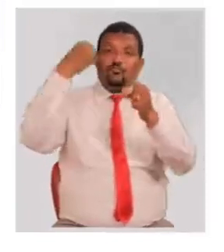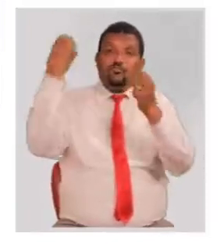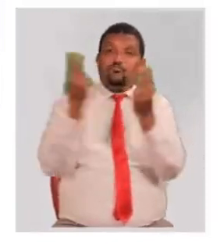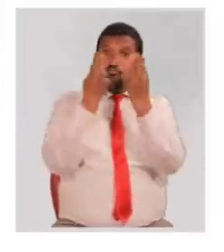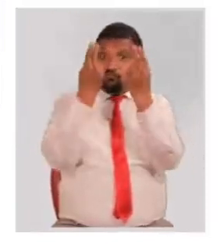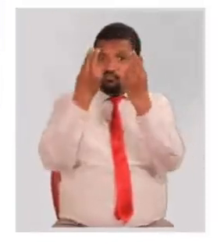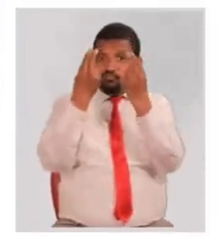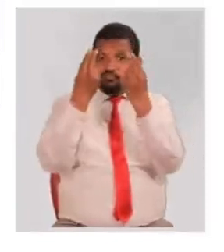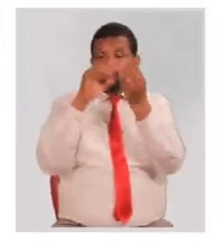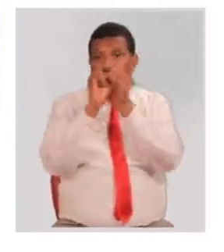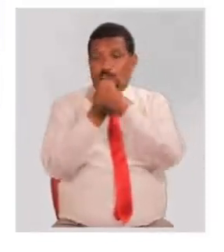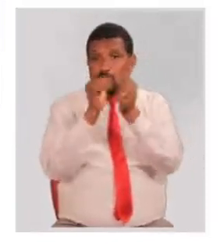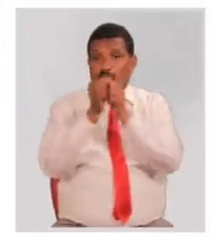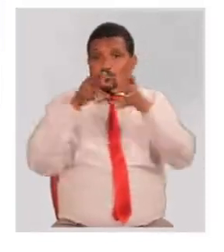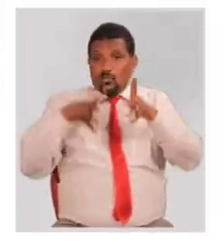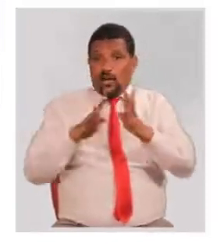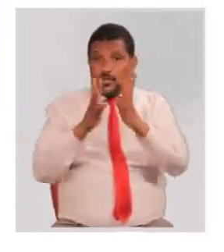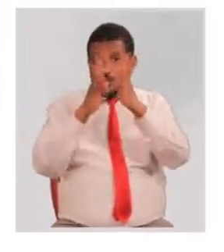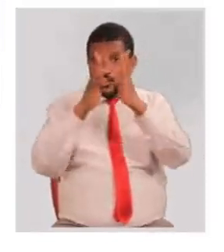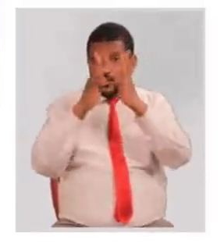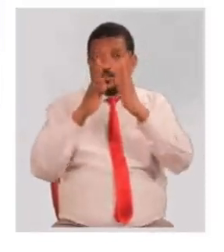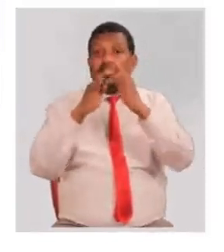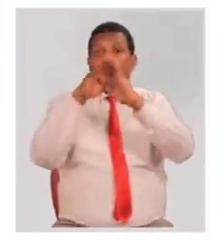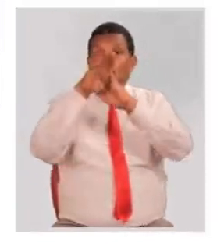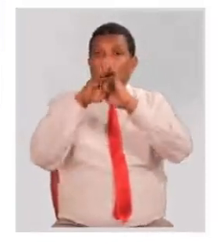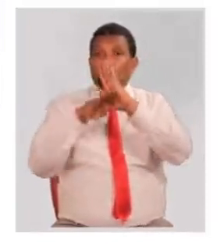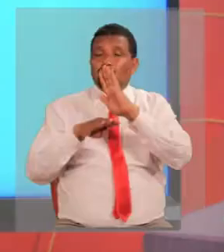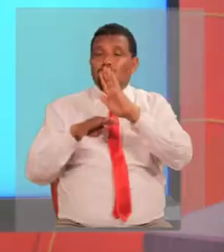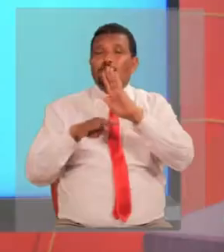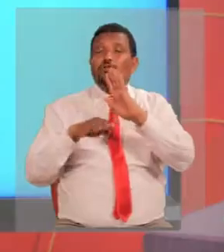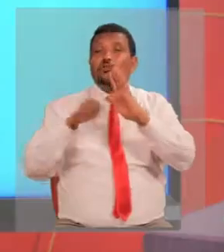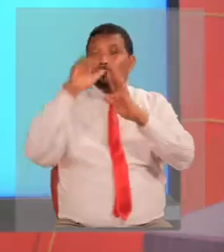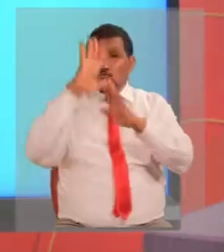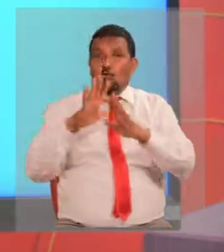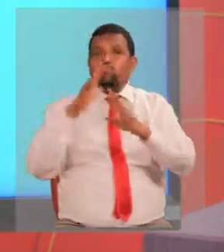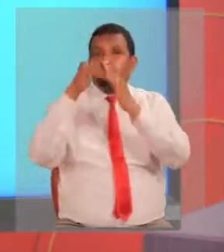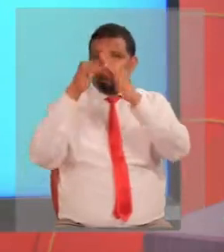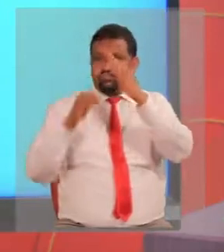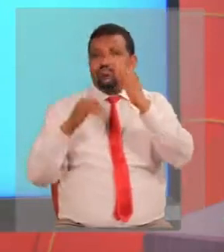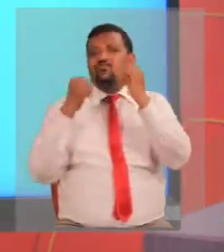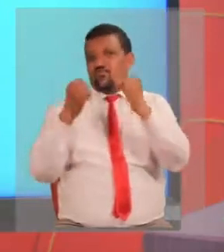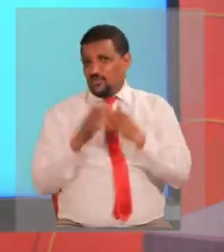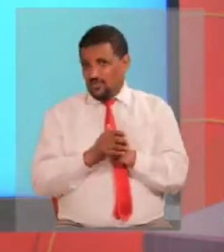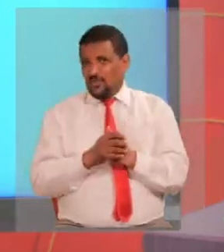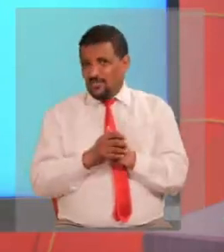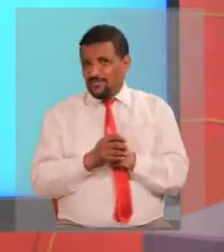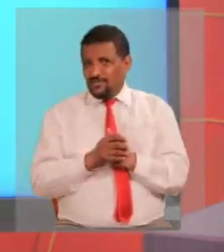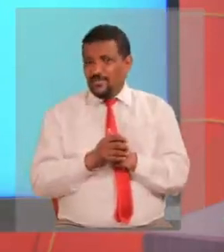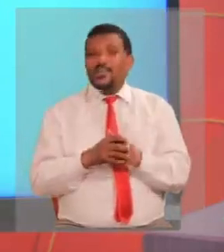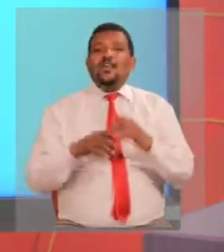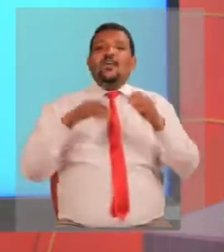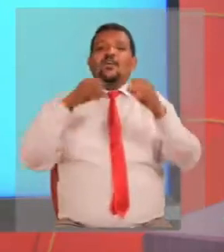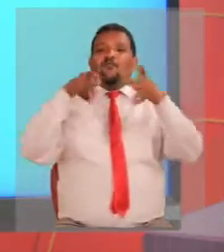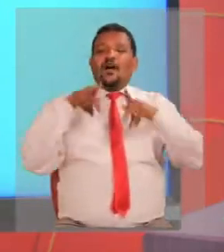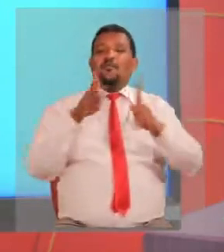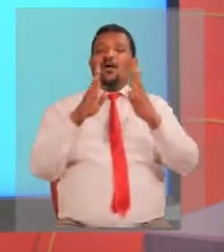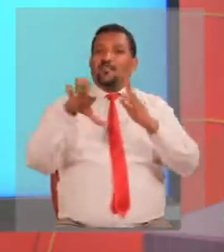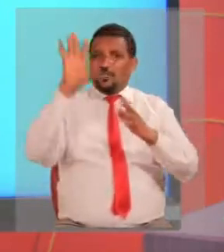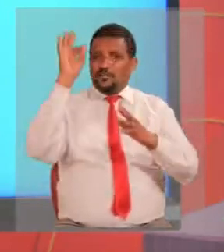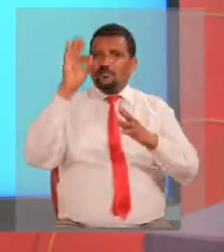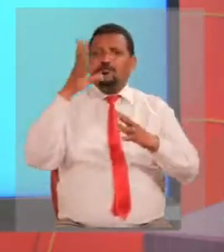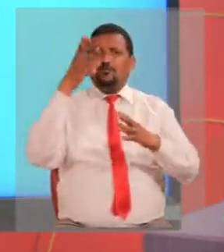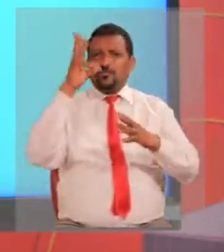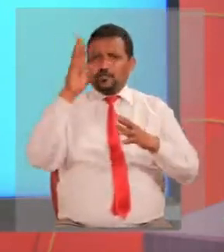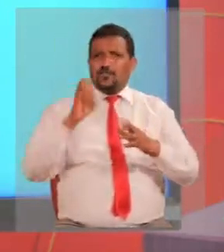employment of the variable input tractor, he is reducing employment of the variable input labor. So, the farmer gets